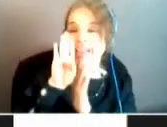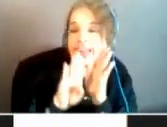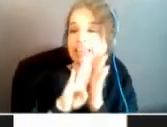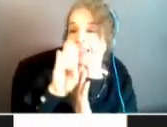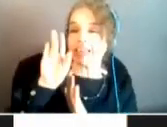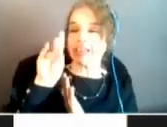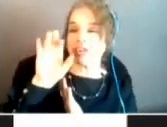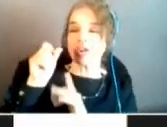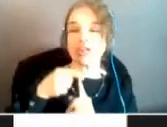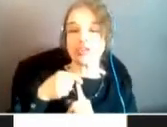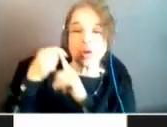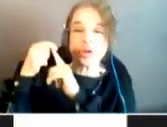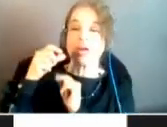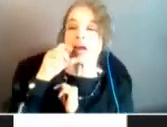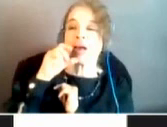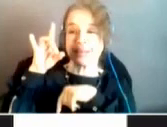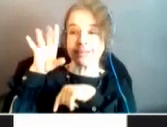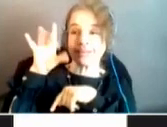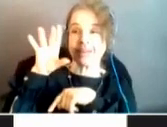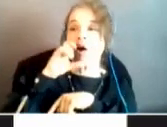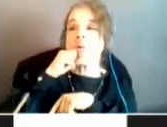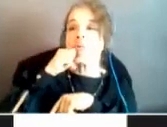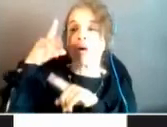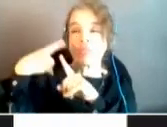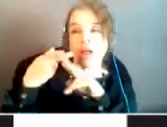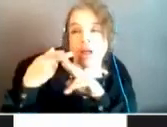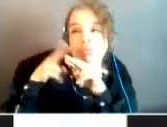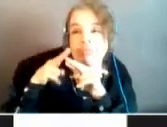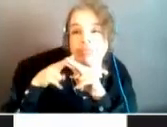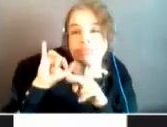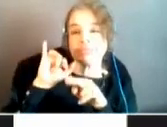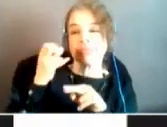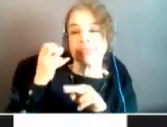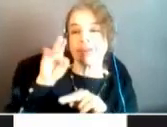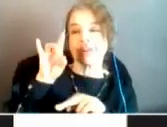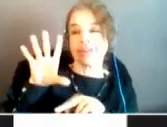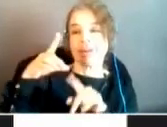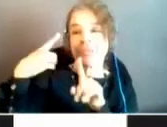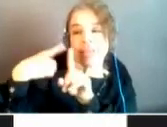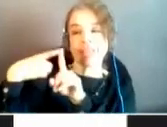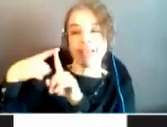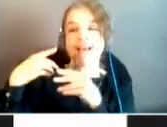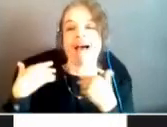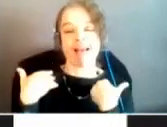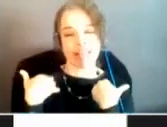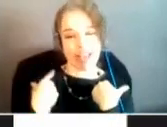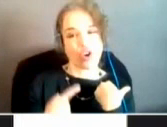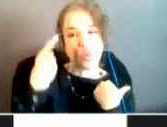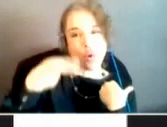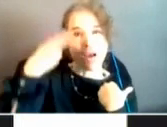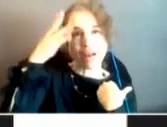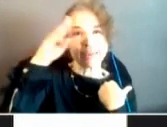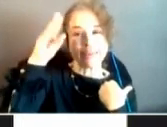tool, especially the 85 plus. And then ironically, the 85 plus has one of the